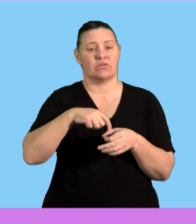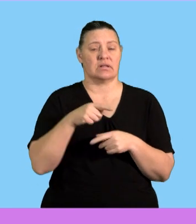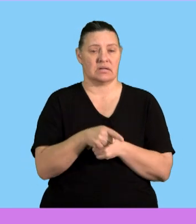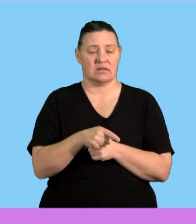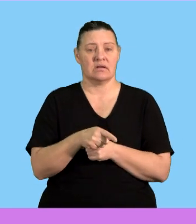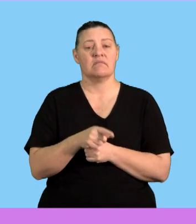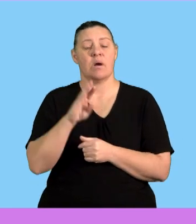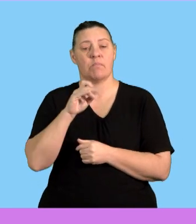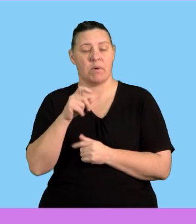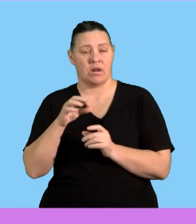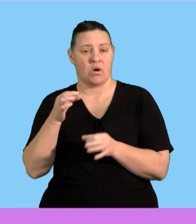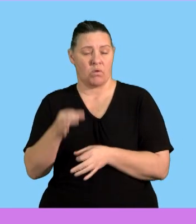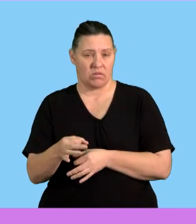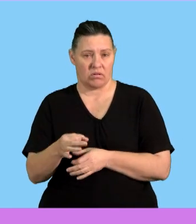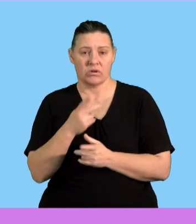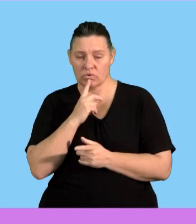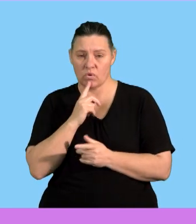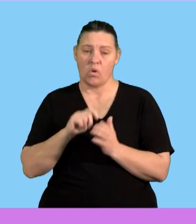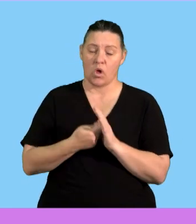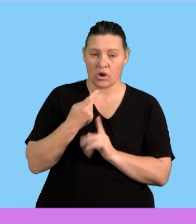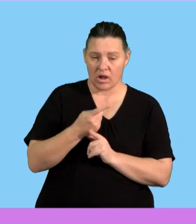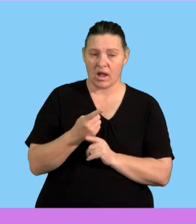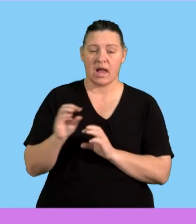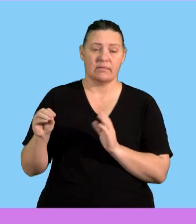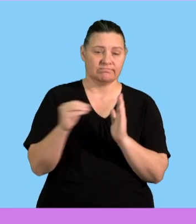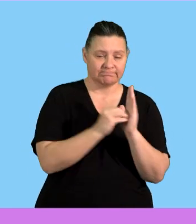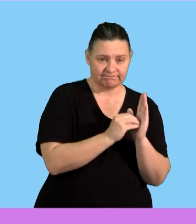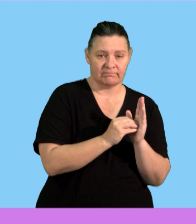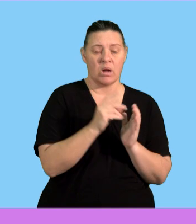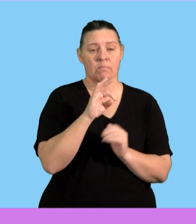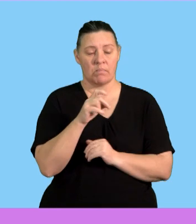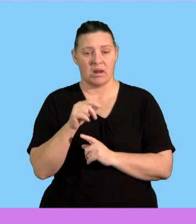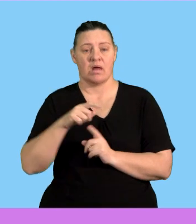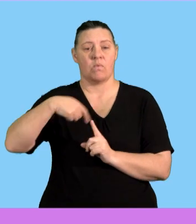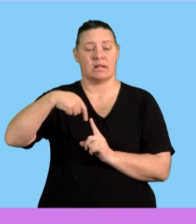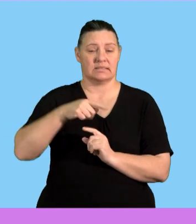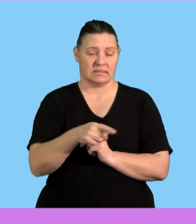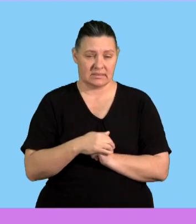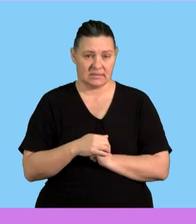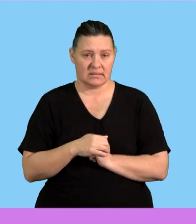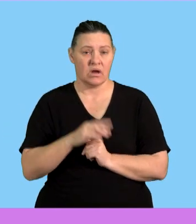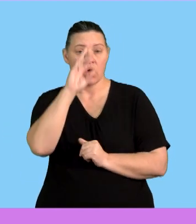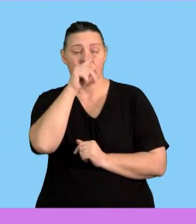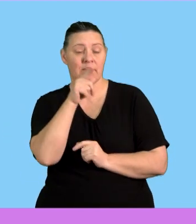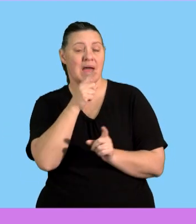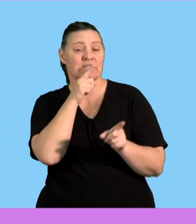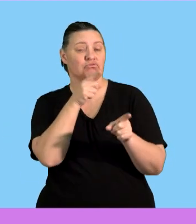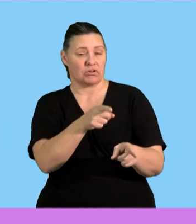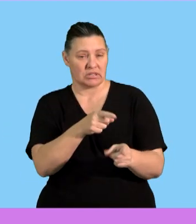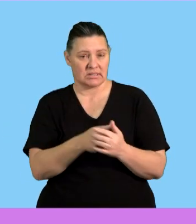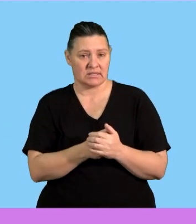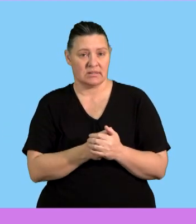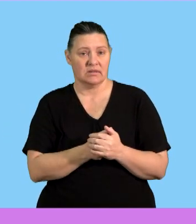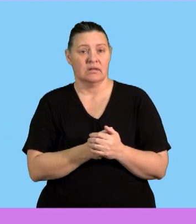thread into the bobbin hole to lock it and then insert the bobbin into the bobbin winder. Remember, these instructions